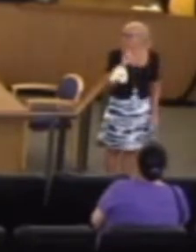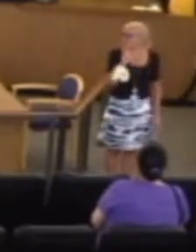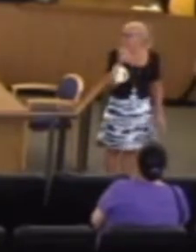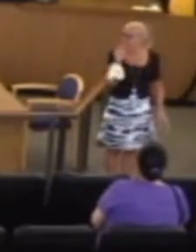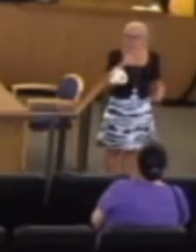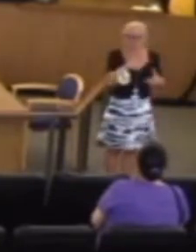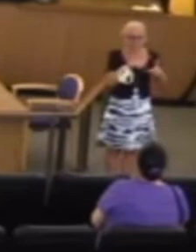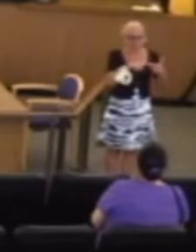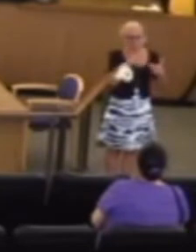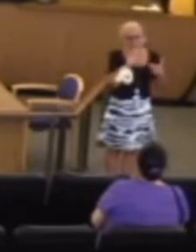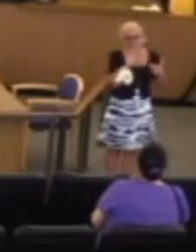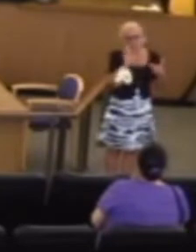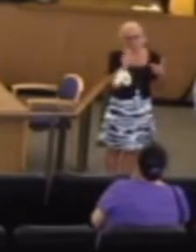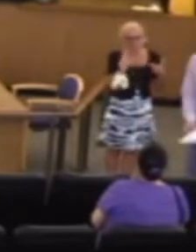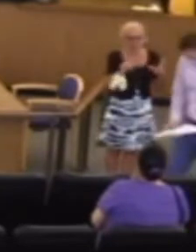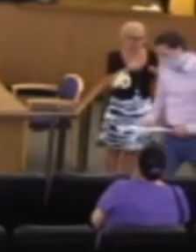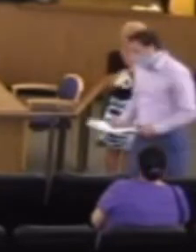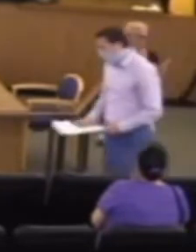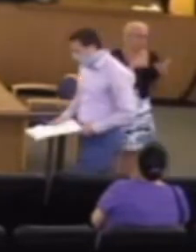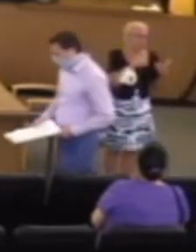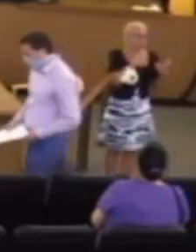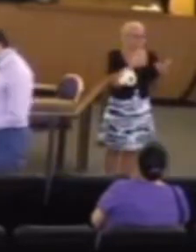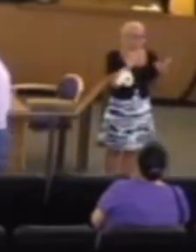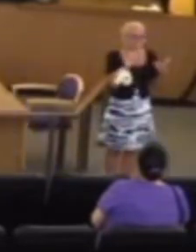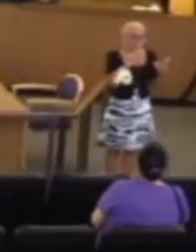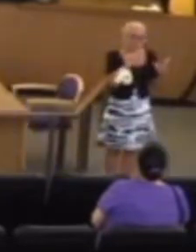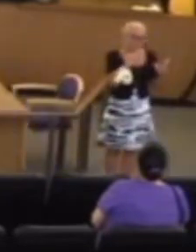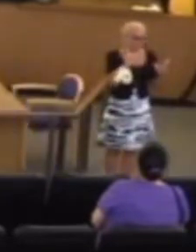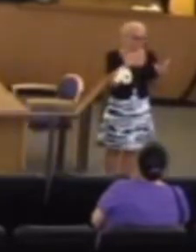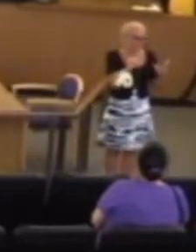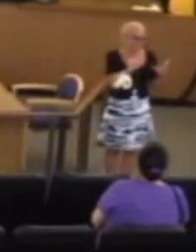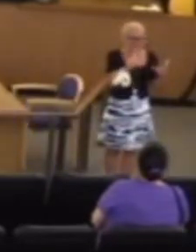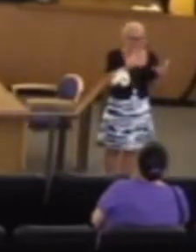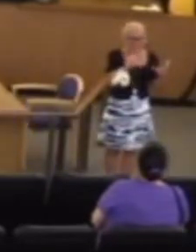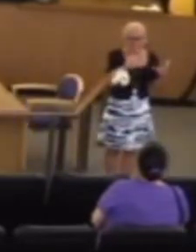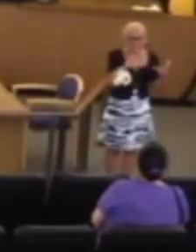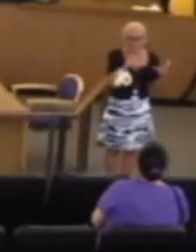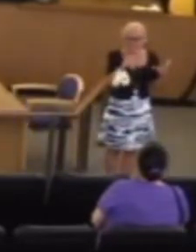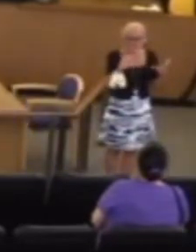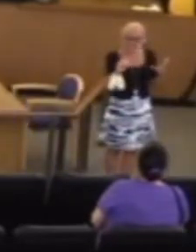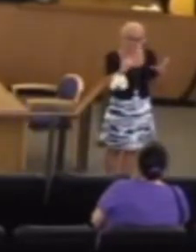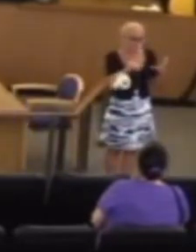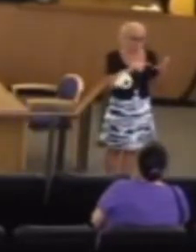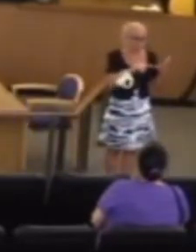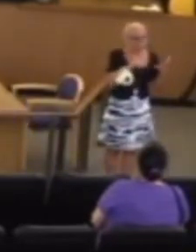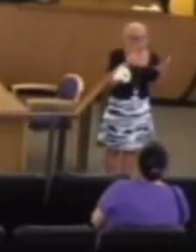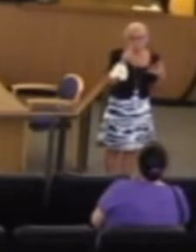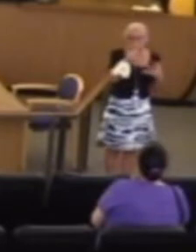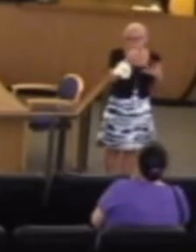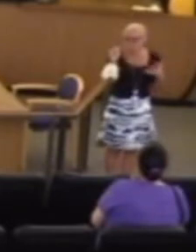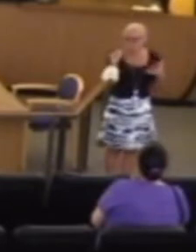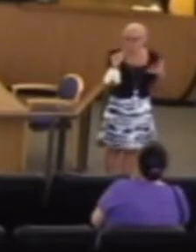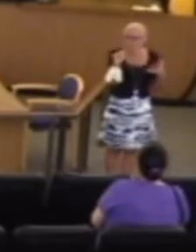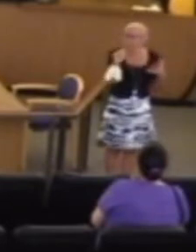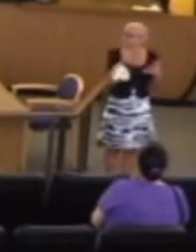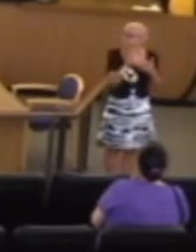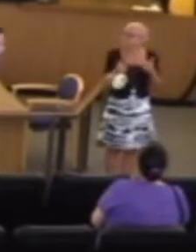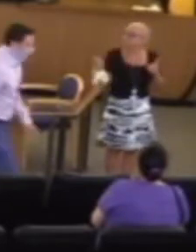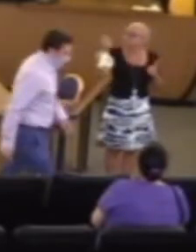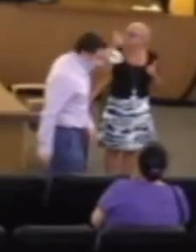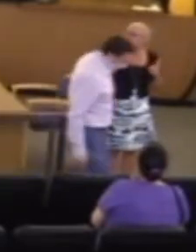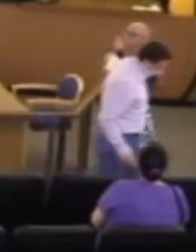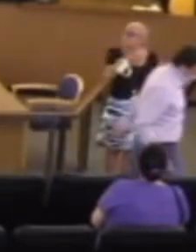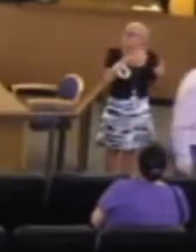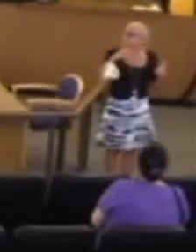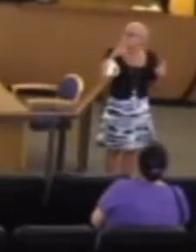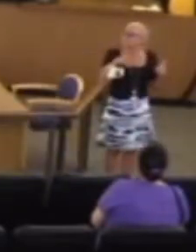Councilman Blakeman. Aye. Councilman Carini. Aye. Councilman D'Esposito. I'm here. Councilman Dunn. Here. Senior Councilwoman Gooseby.